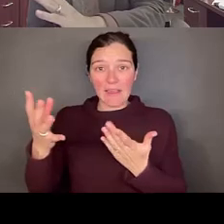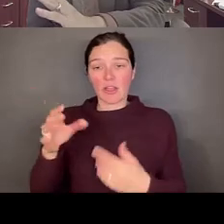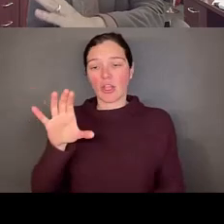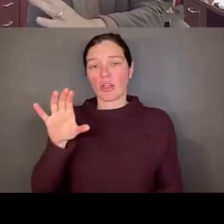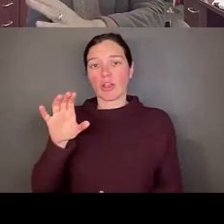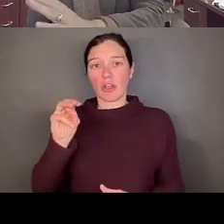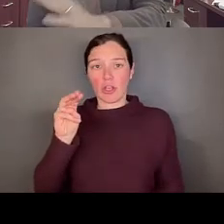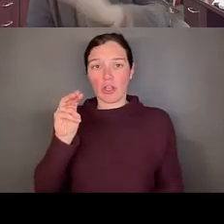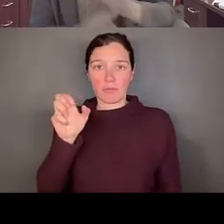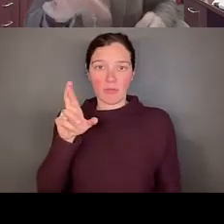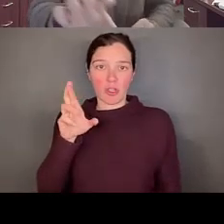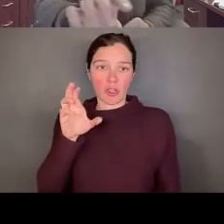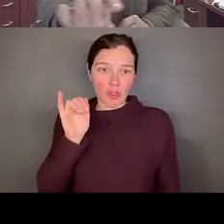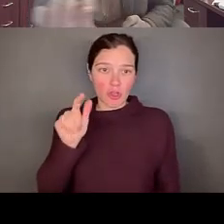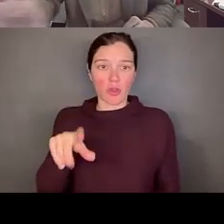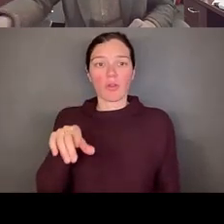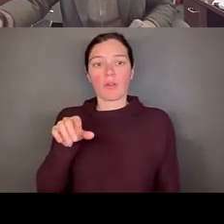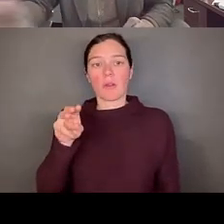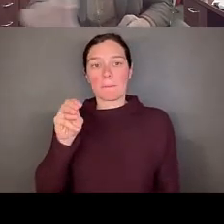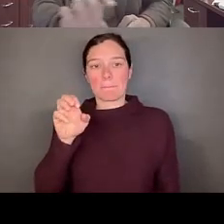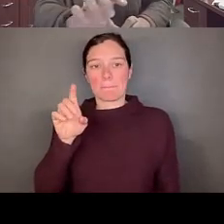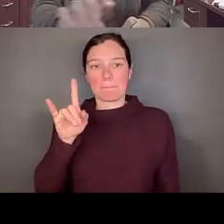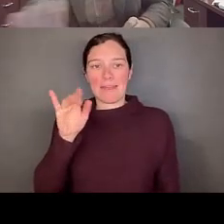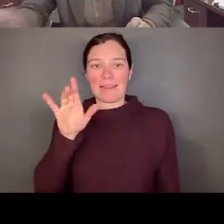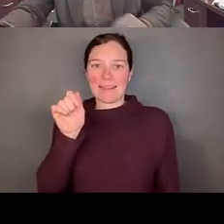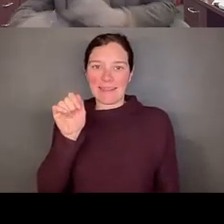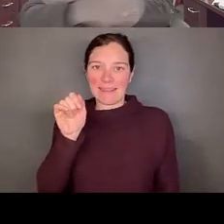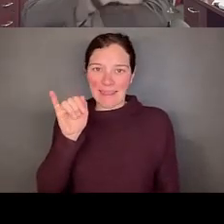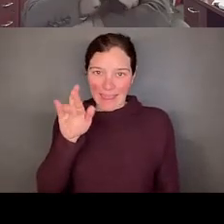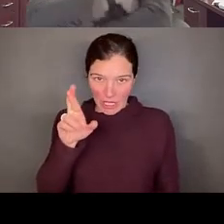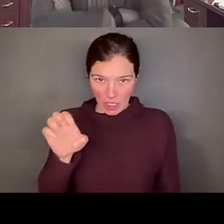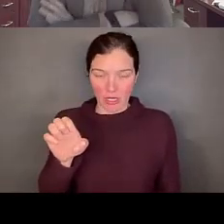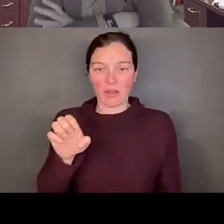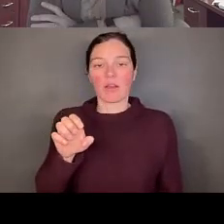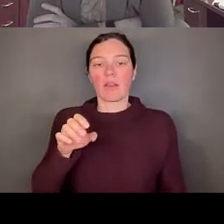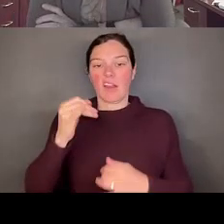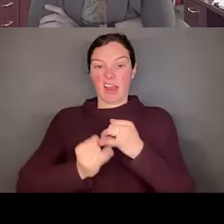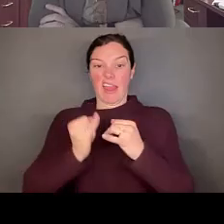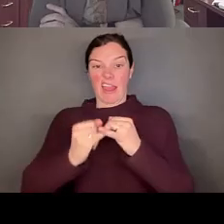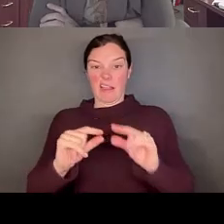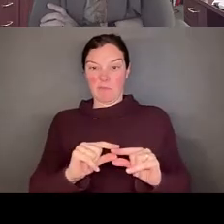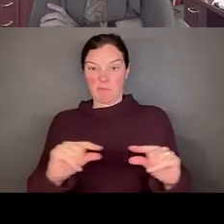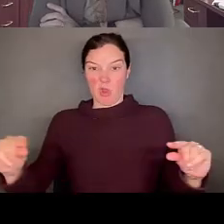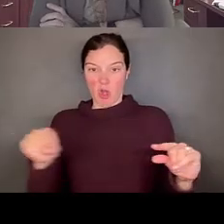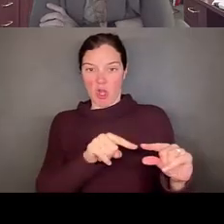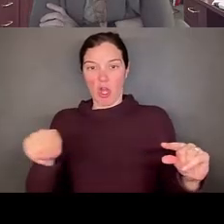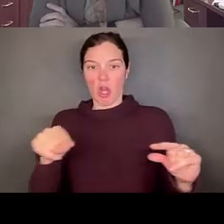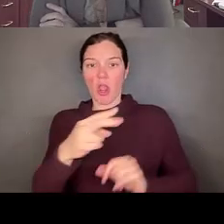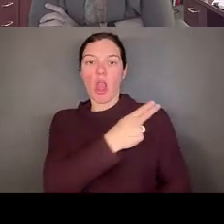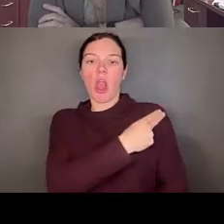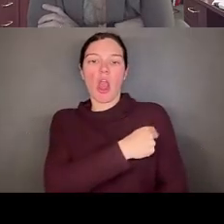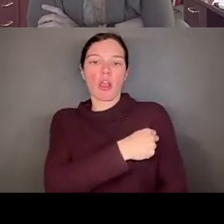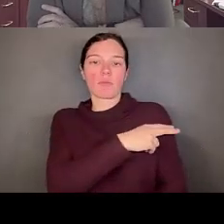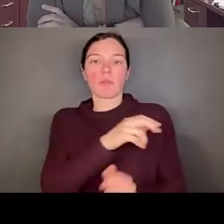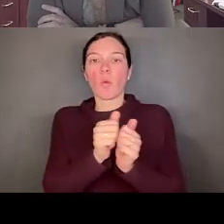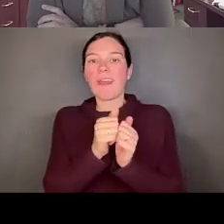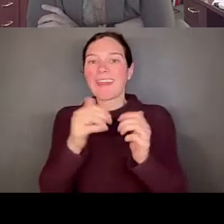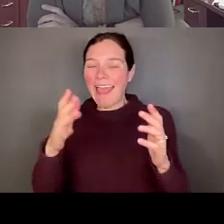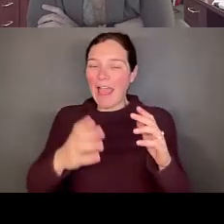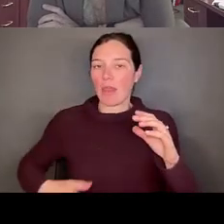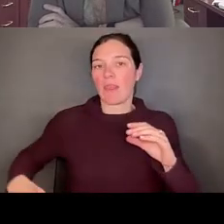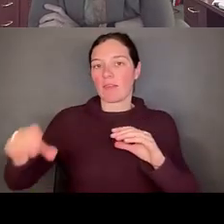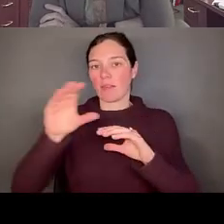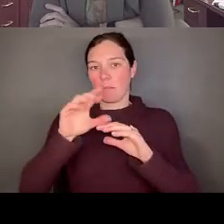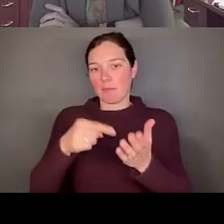right shows Medicaid. Then the last bar down at the bottom, hospitals without the supplemental payments